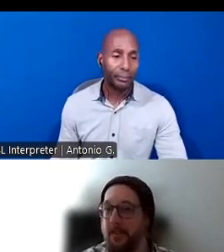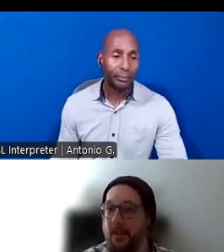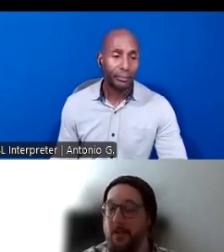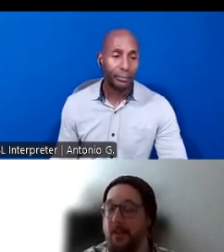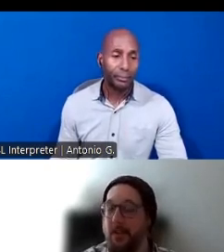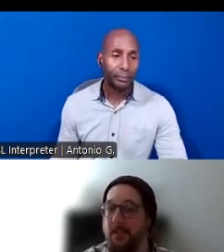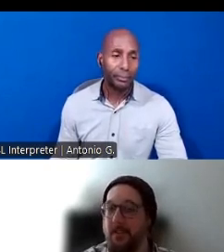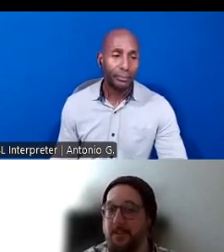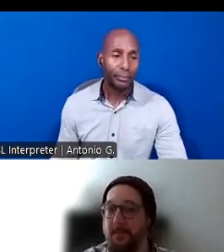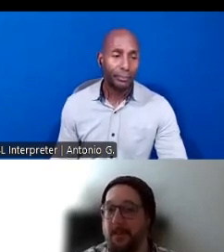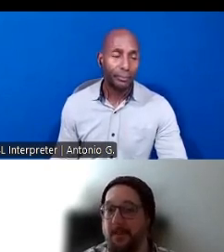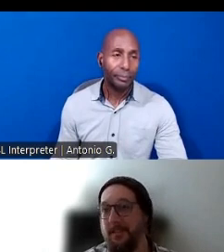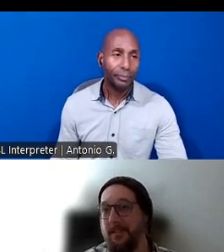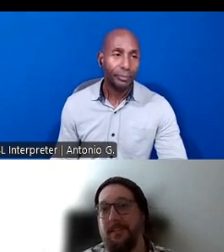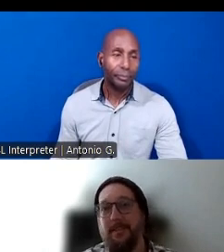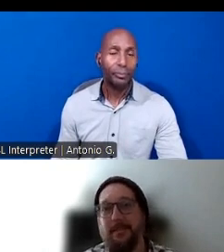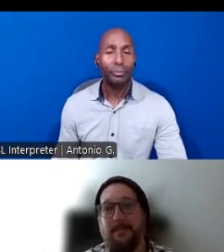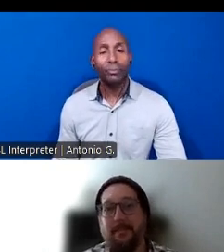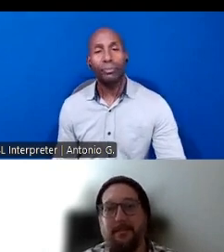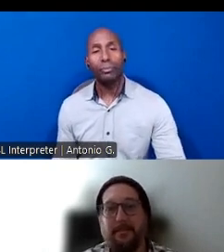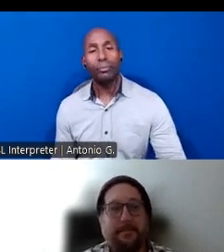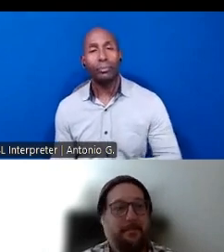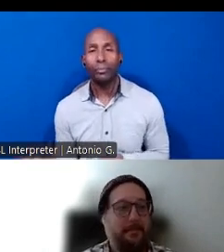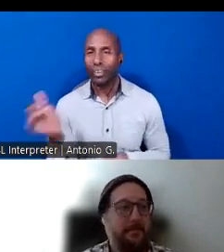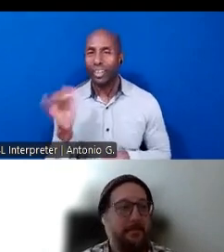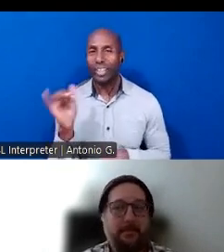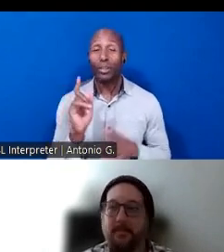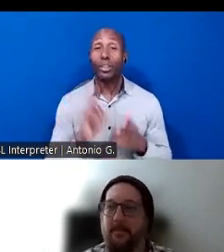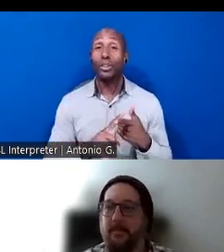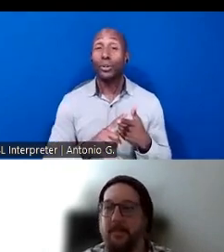who didn't start working until December.